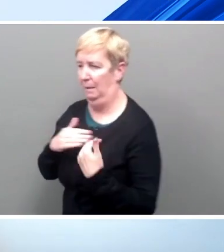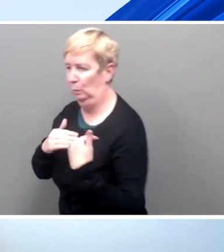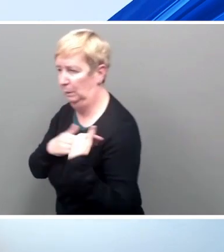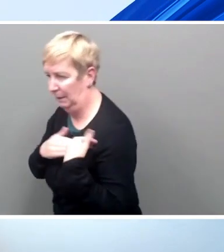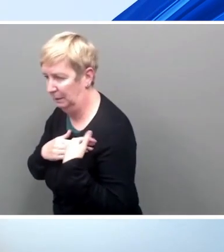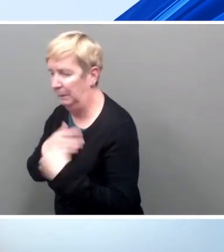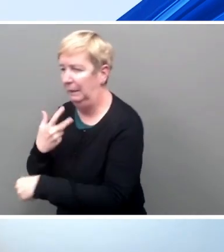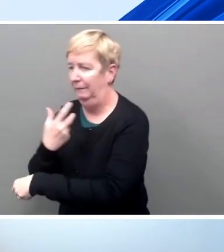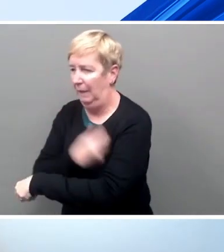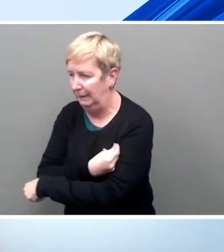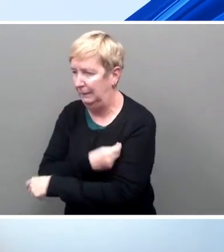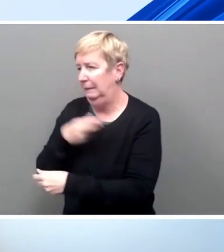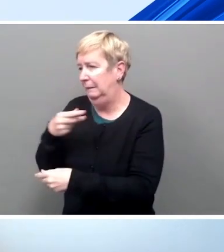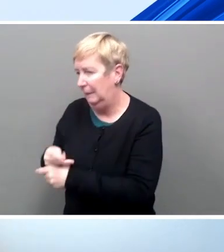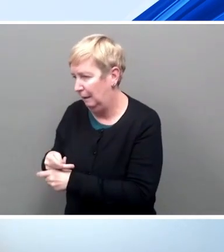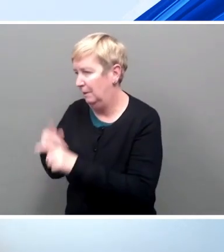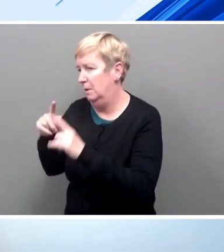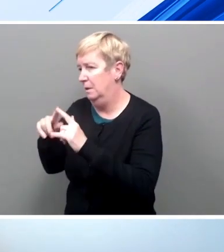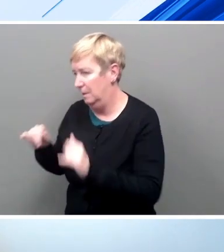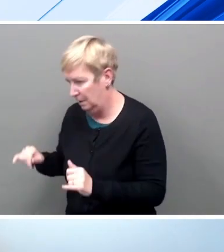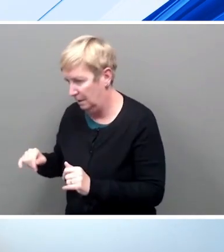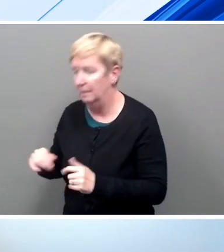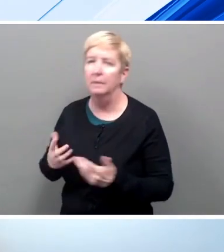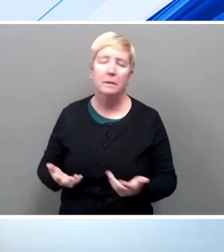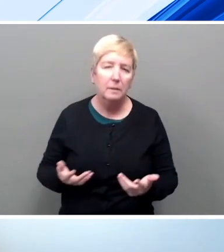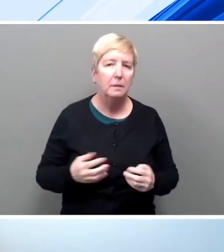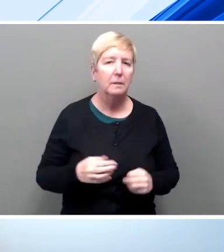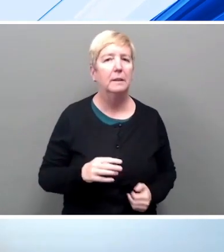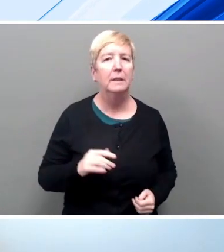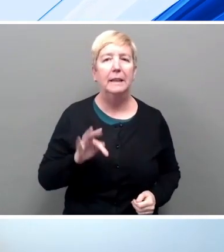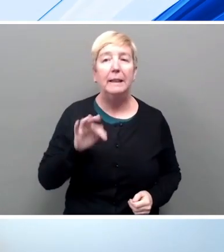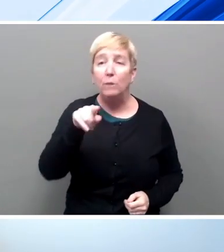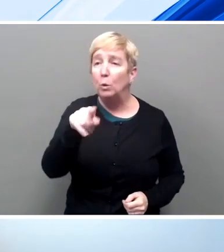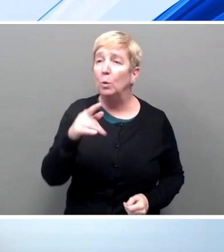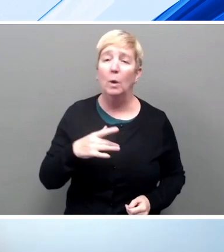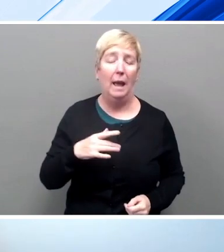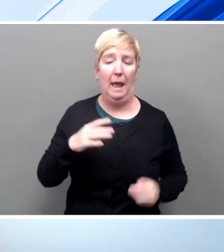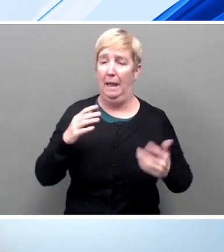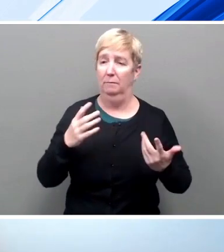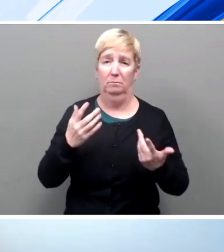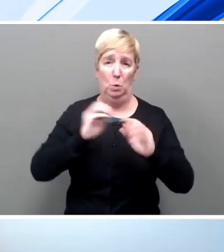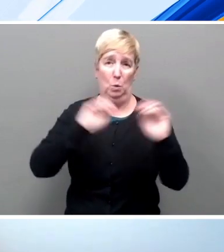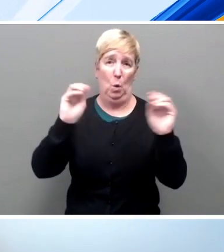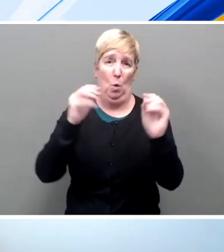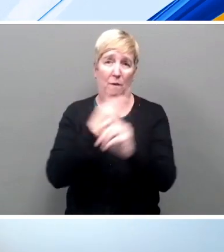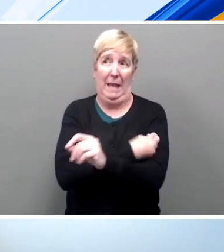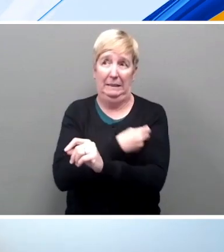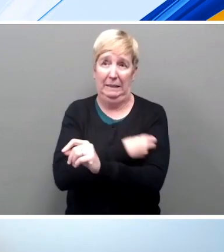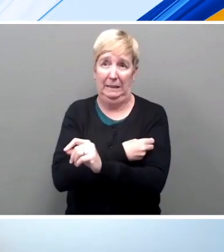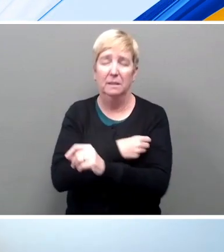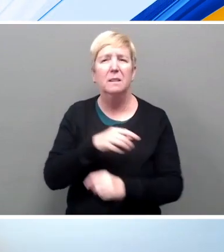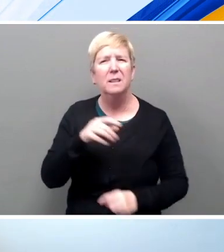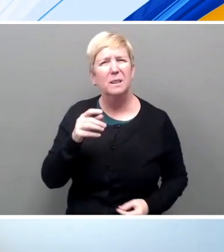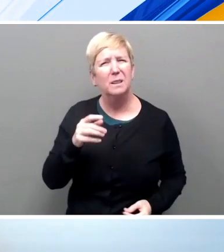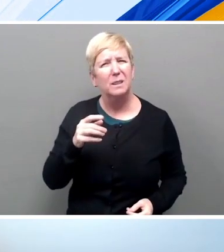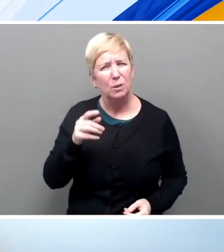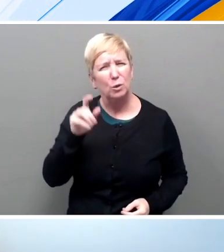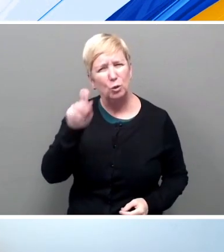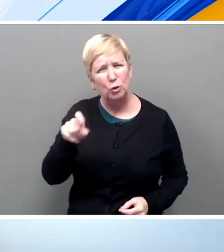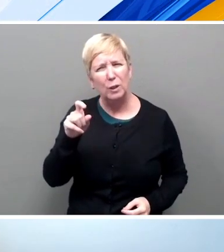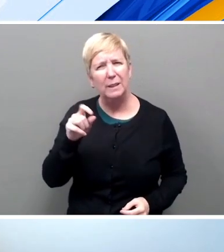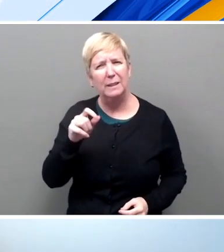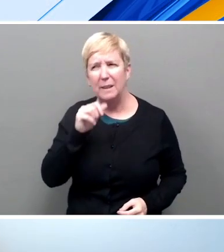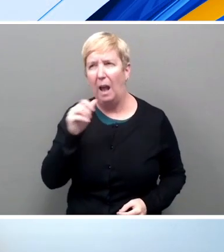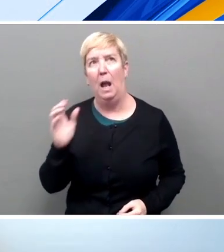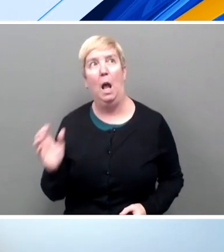you're not vaccinated yet, but really are assuming you'll have an ICU bed, there's a disconnect there. You're